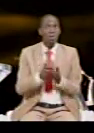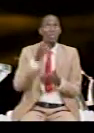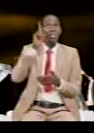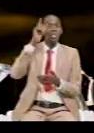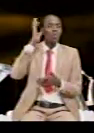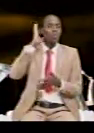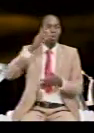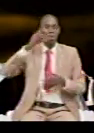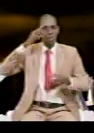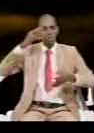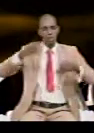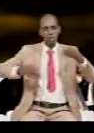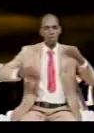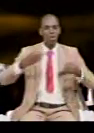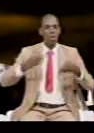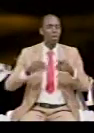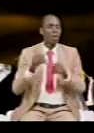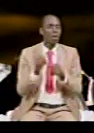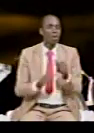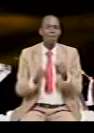he will judge all forms of